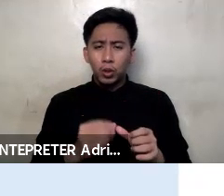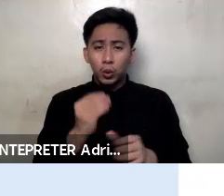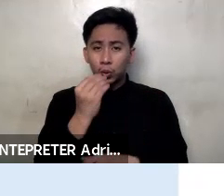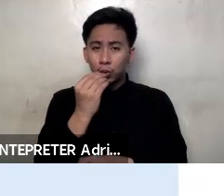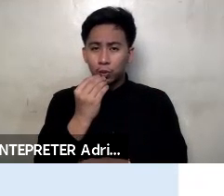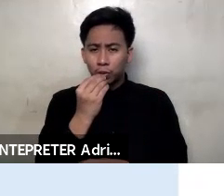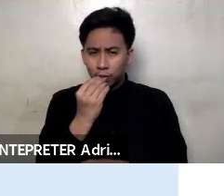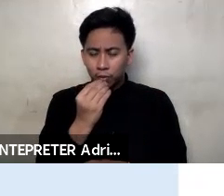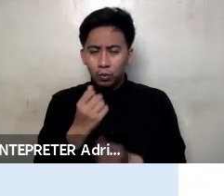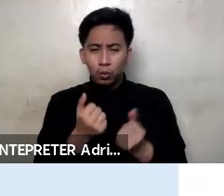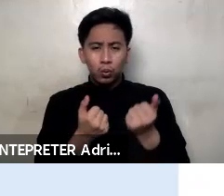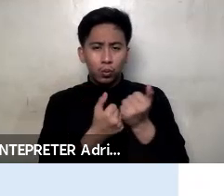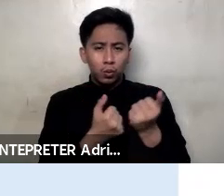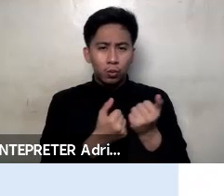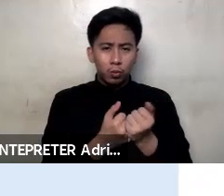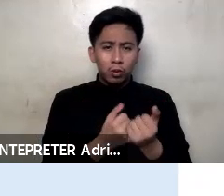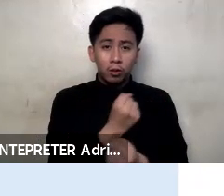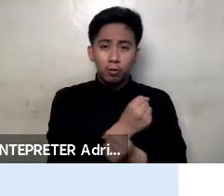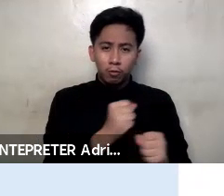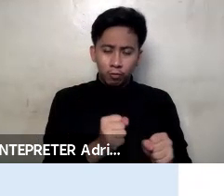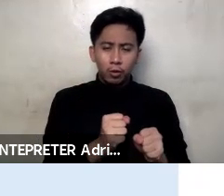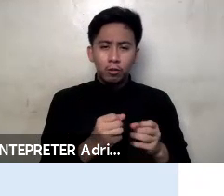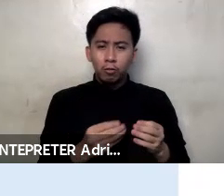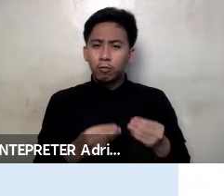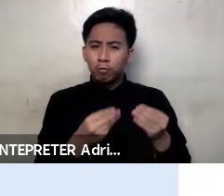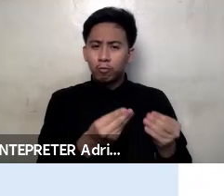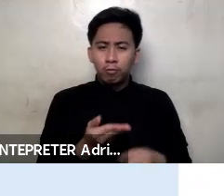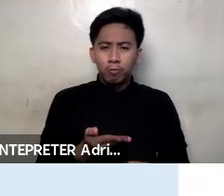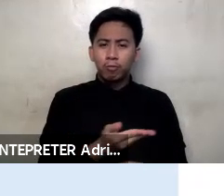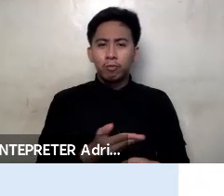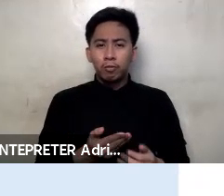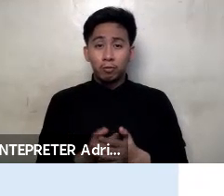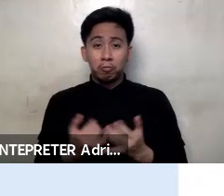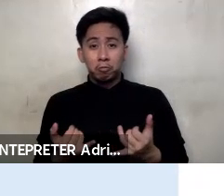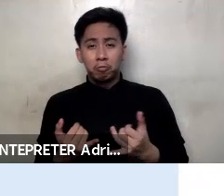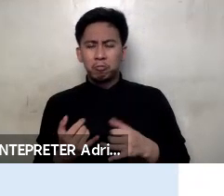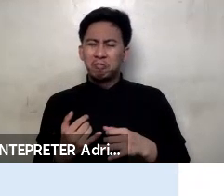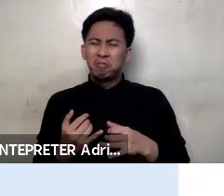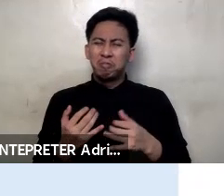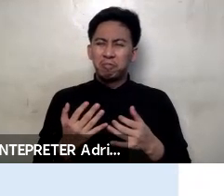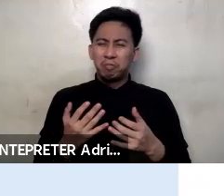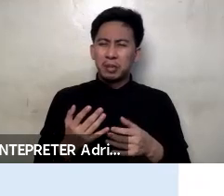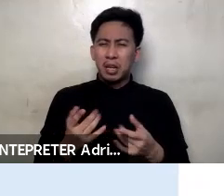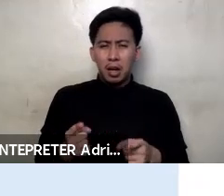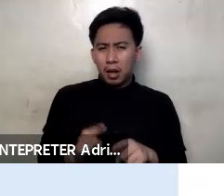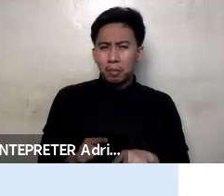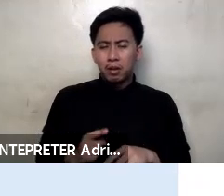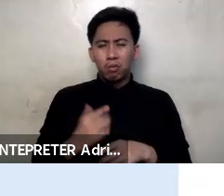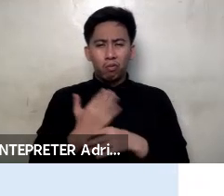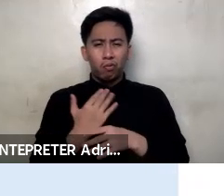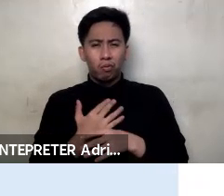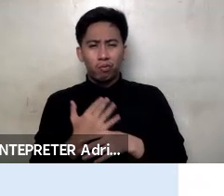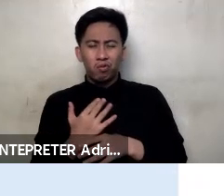nutrition security and resilience. Even during the time of disruption, they can be assured of